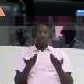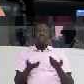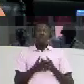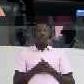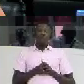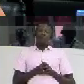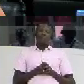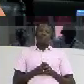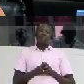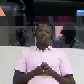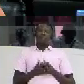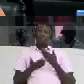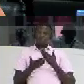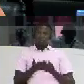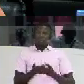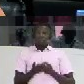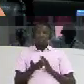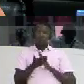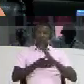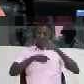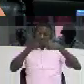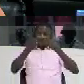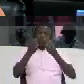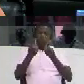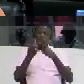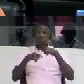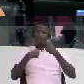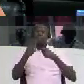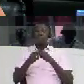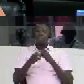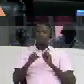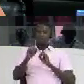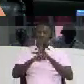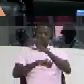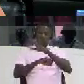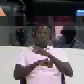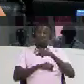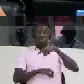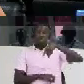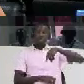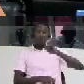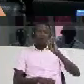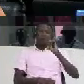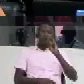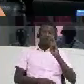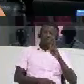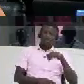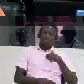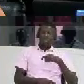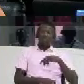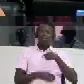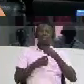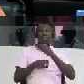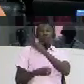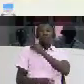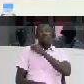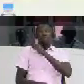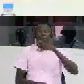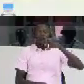Please continue. Tell us after you were posted at the PIU as RSM, what other position did you